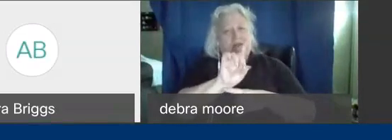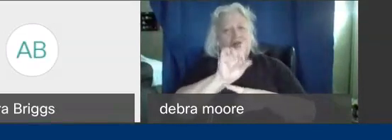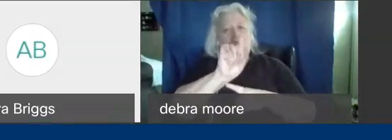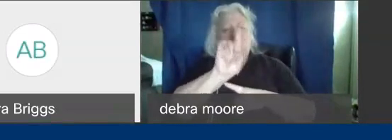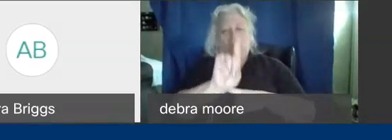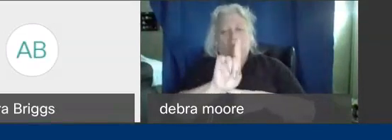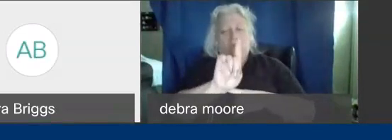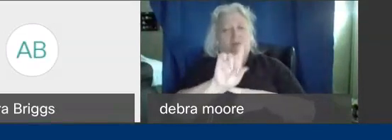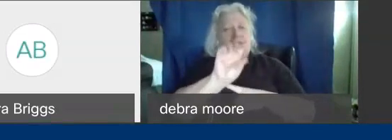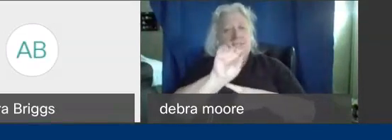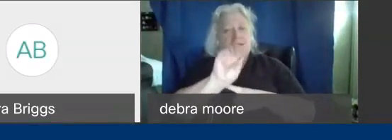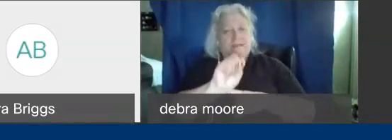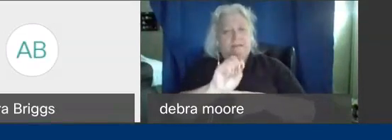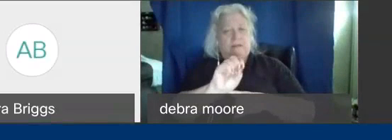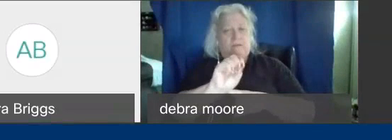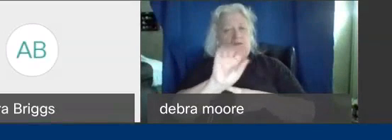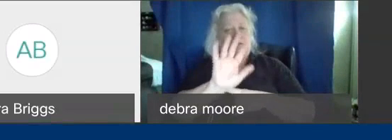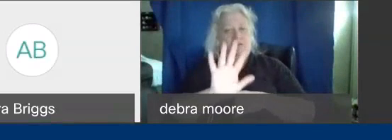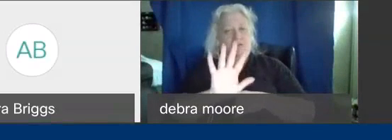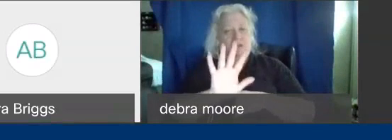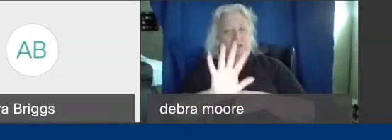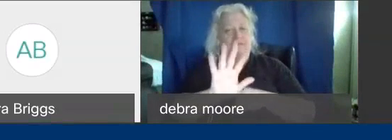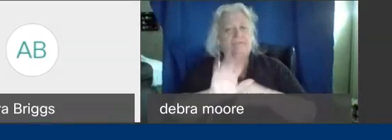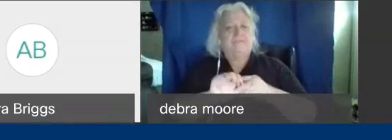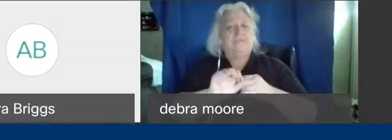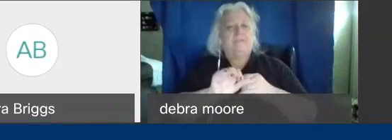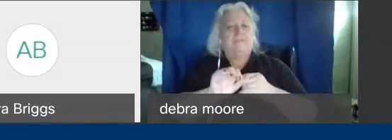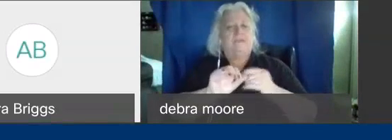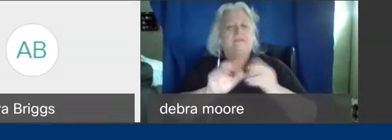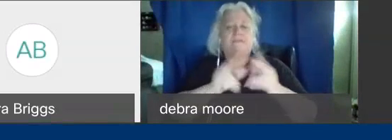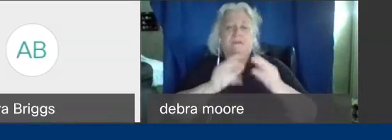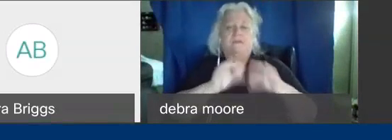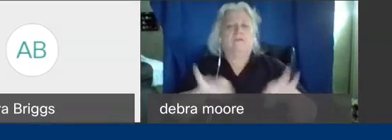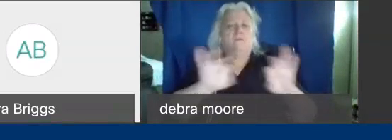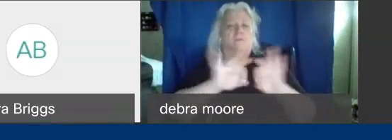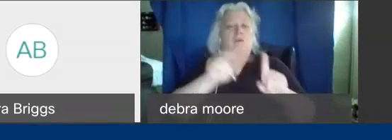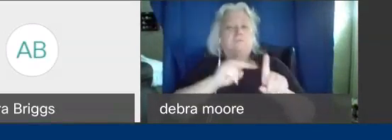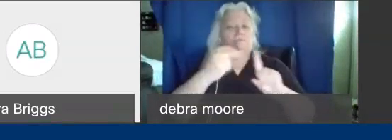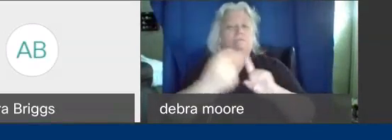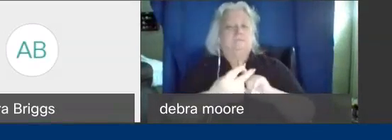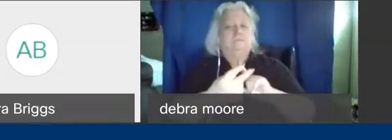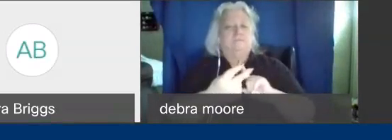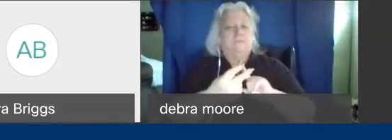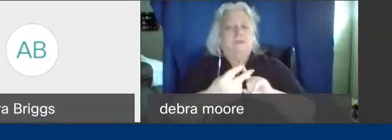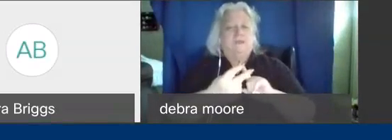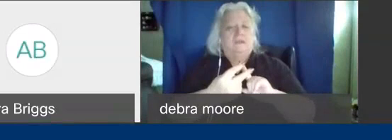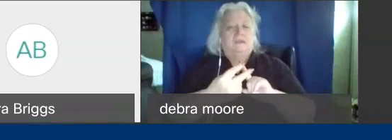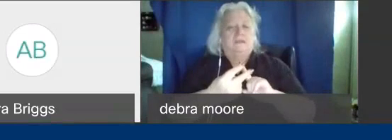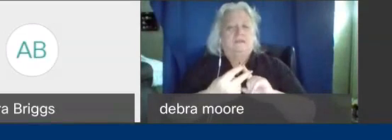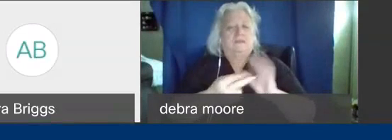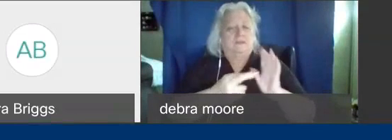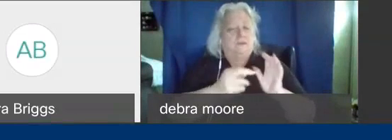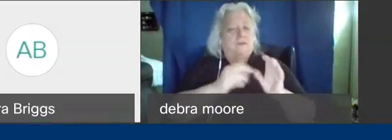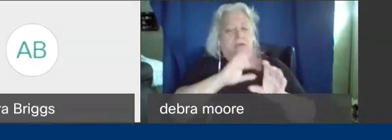105 that we're going to be covering. So it's a very important aspect of being in a registered student organization.